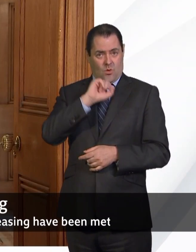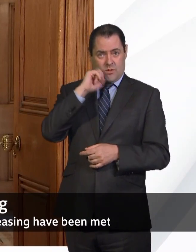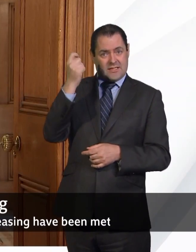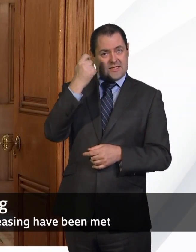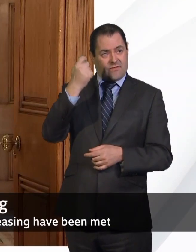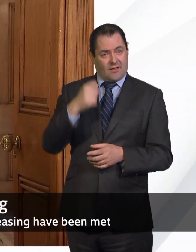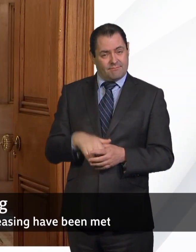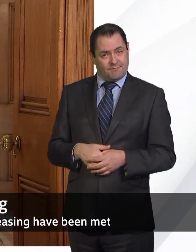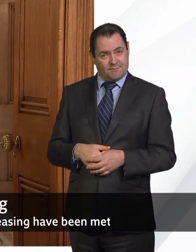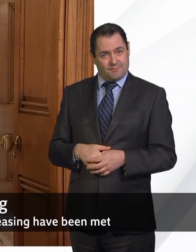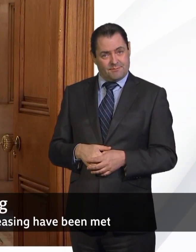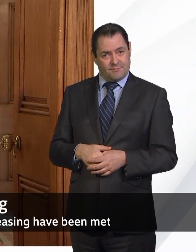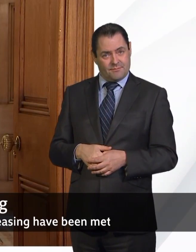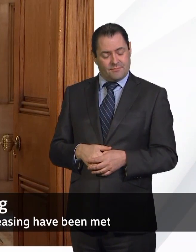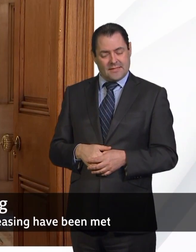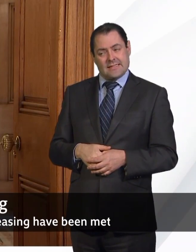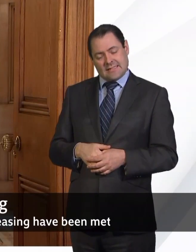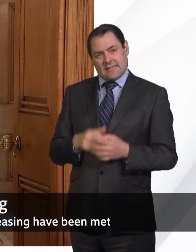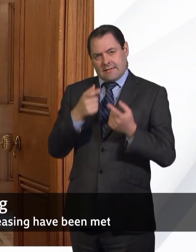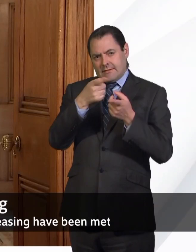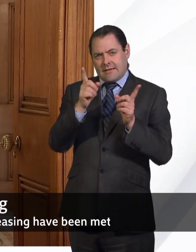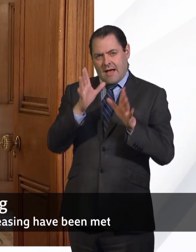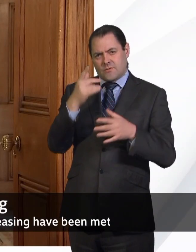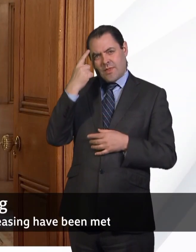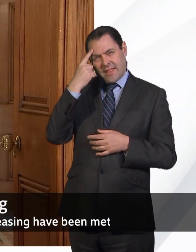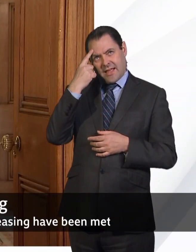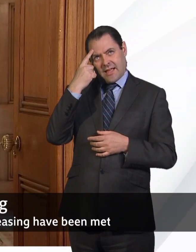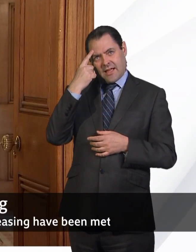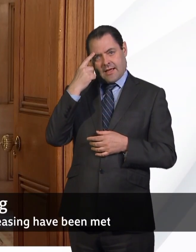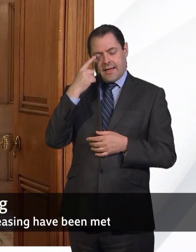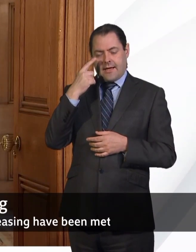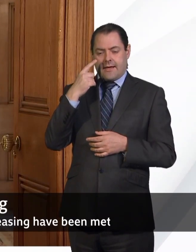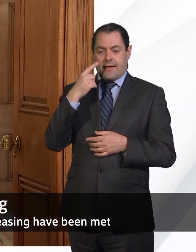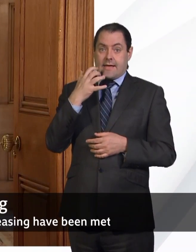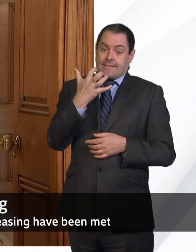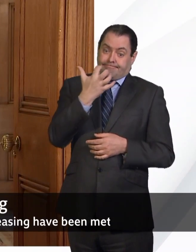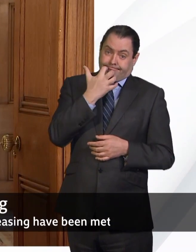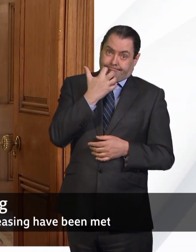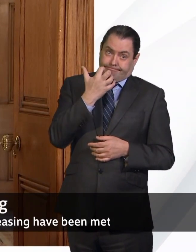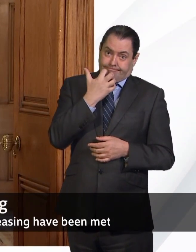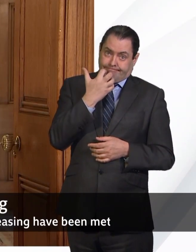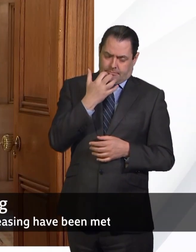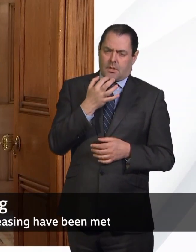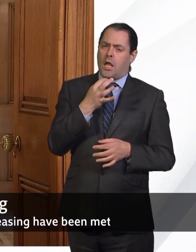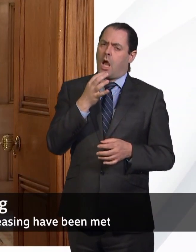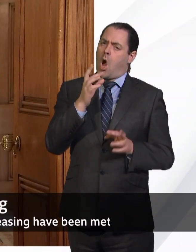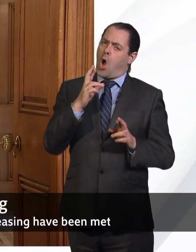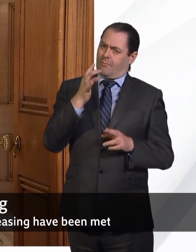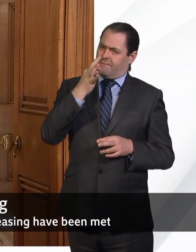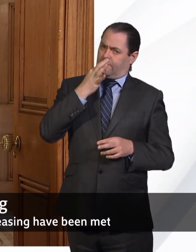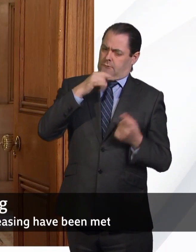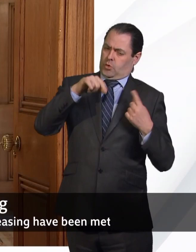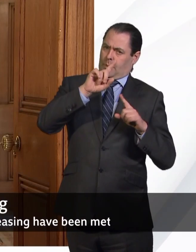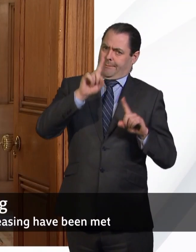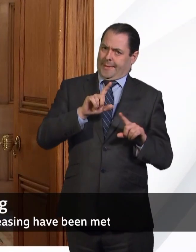against the virus. And people should think of it as the price that a small minority, hopefully a small minority,